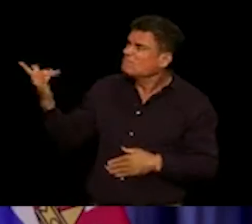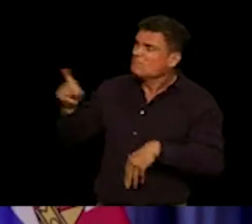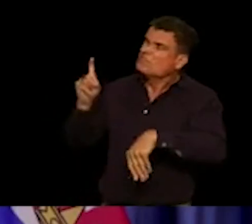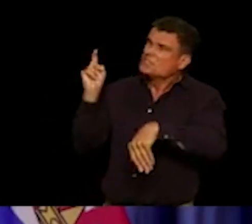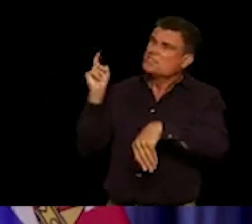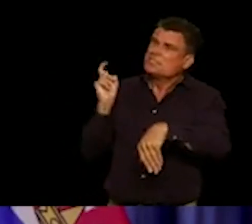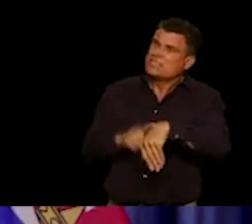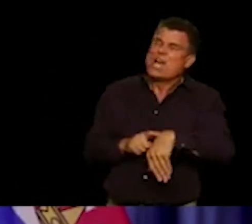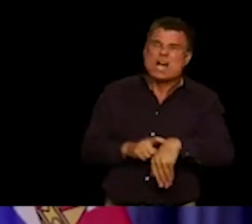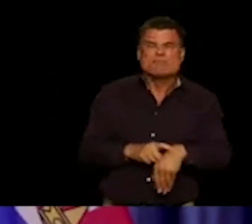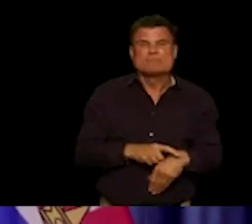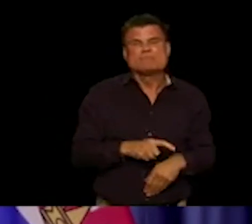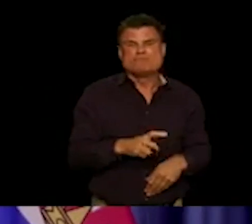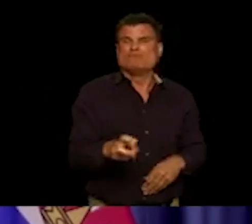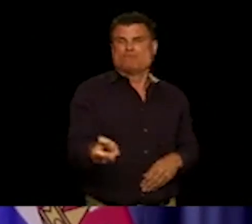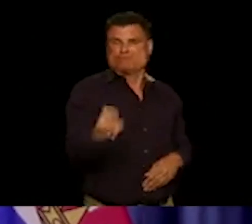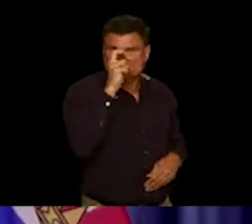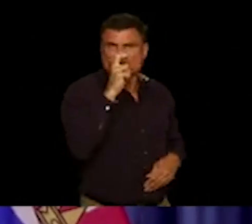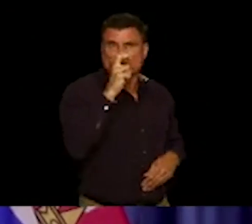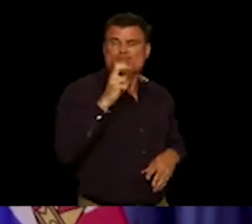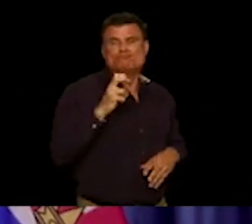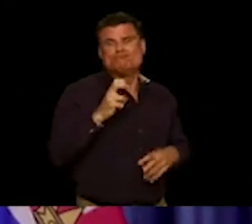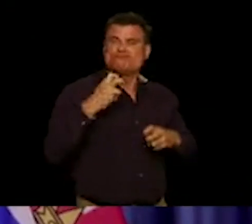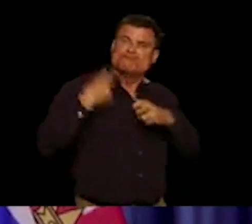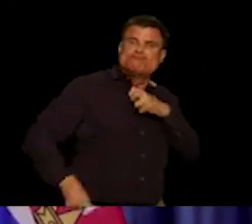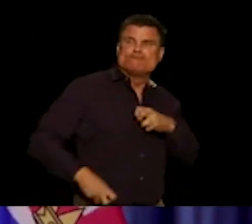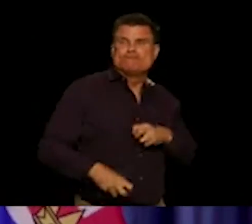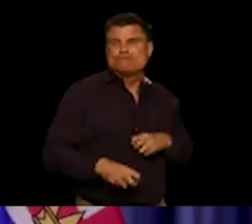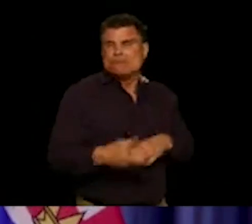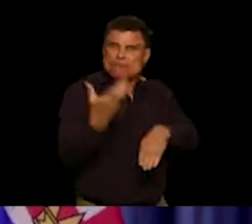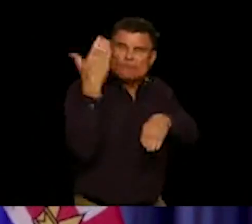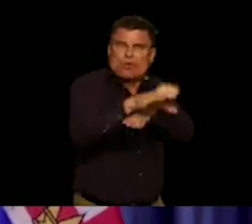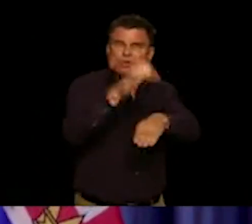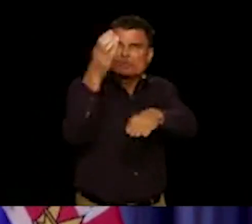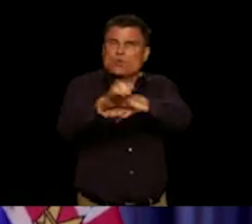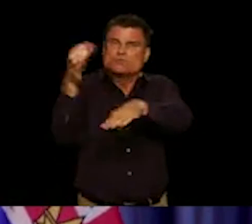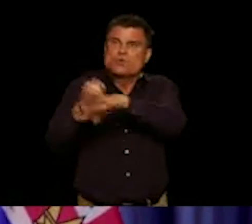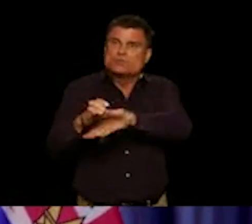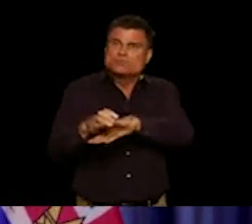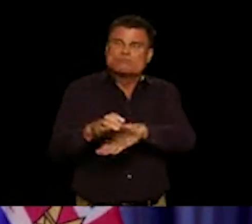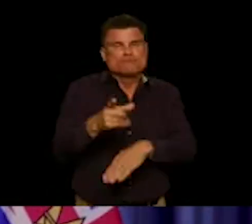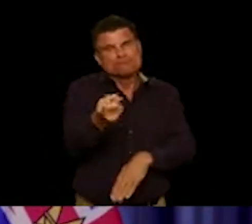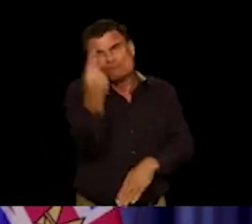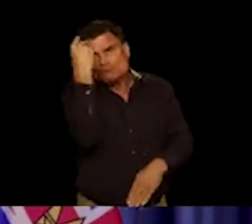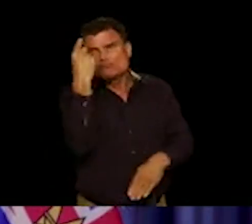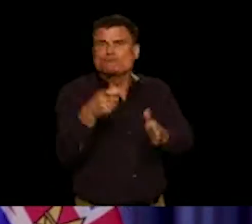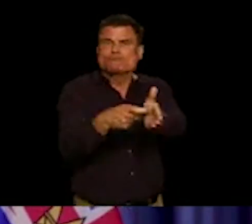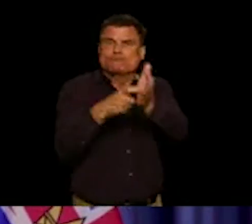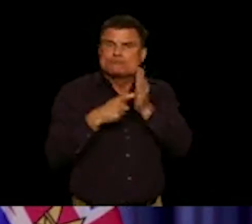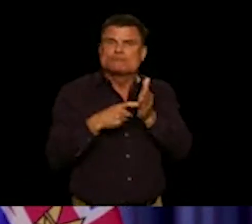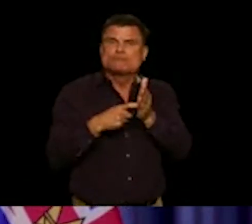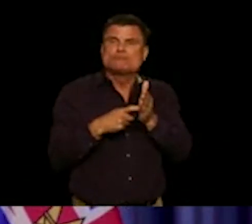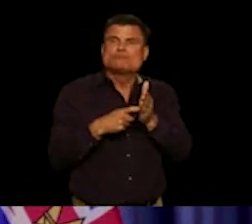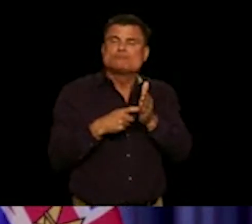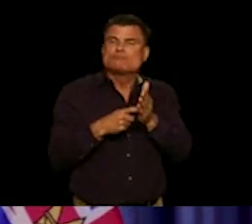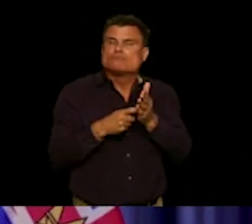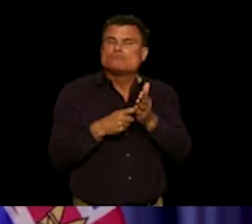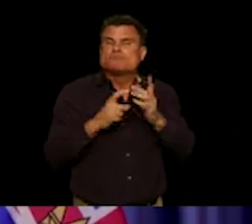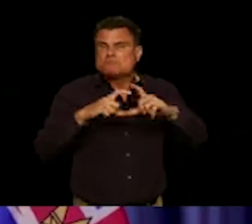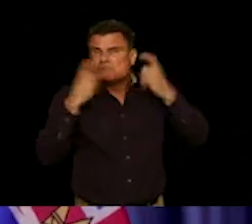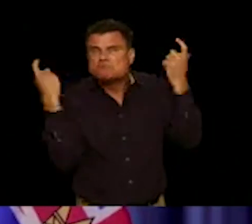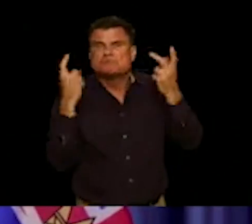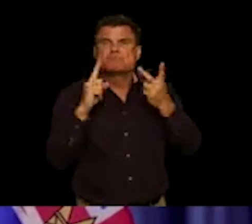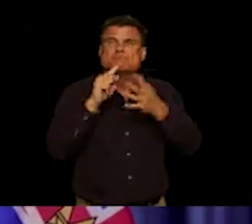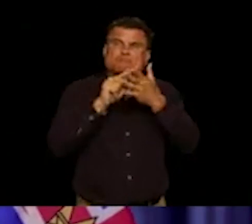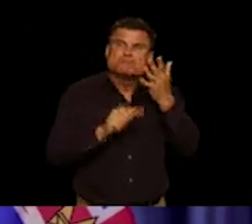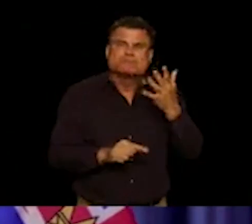Is it time for tougher, clearer messaging as well as mandatory masks for all indoor spaces, excluding eateries, of course, instead of the patchwork approach